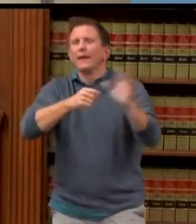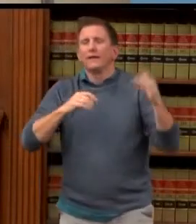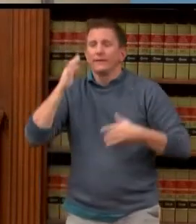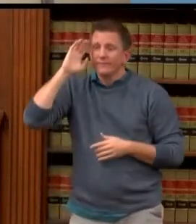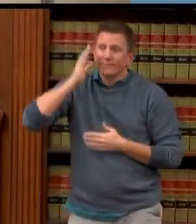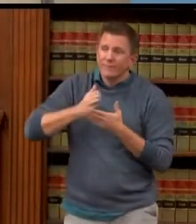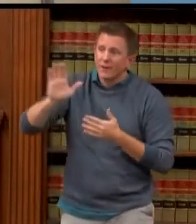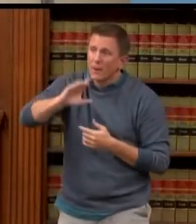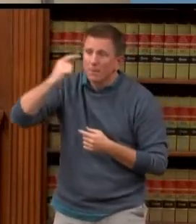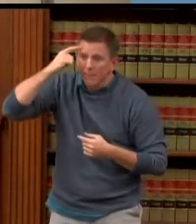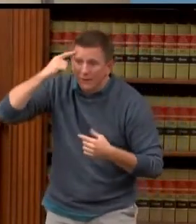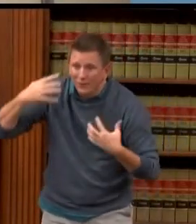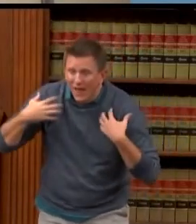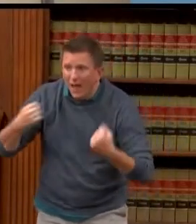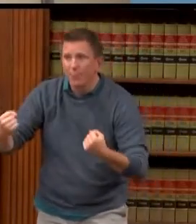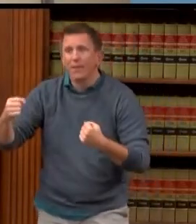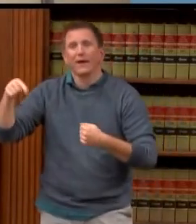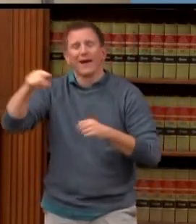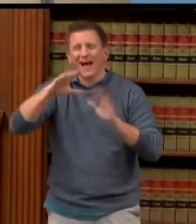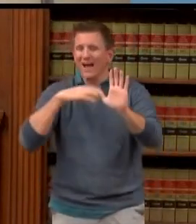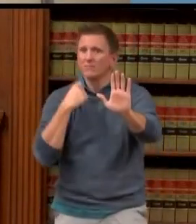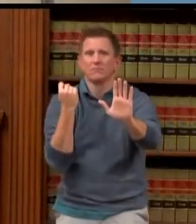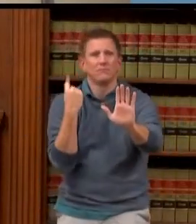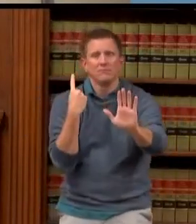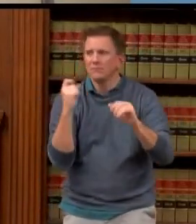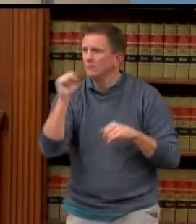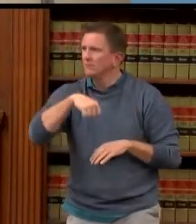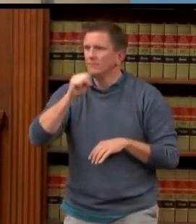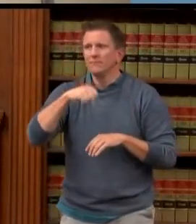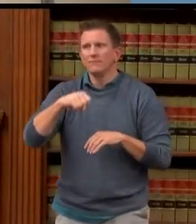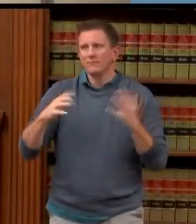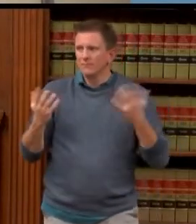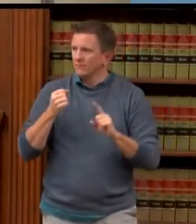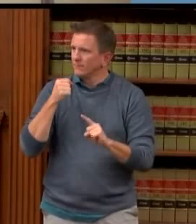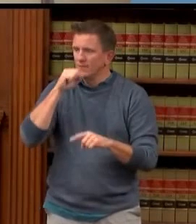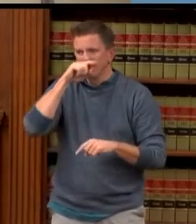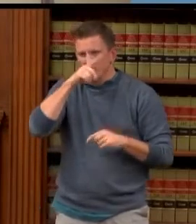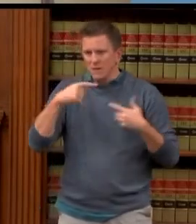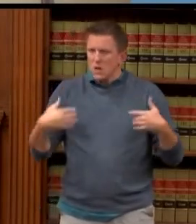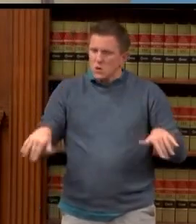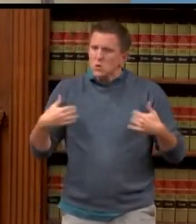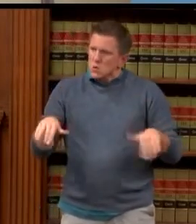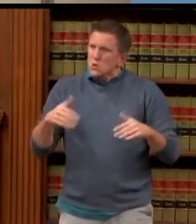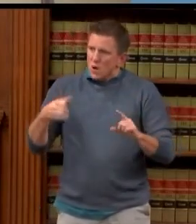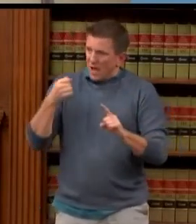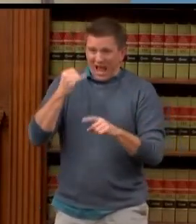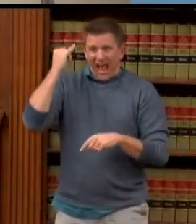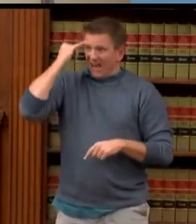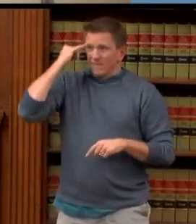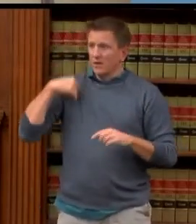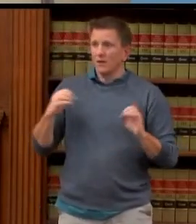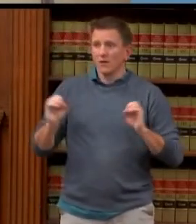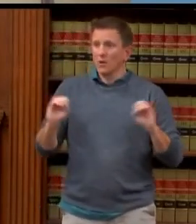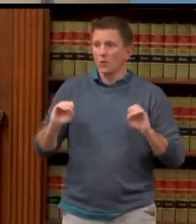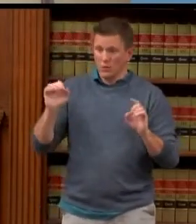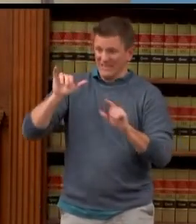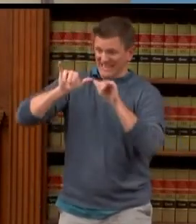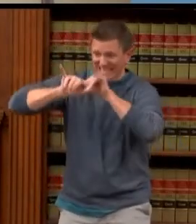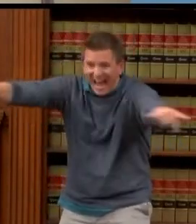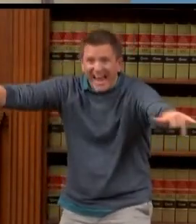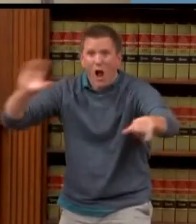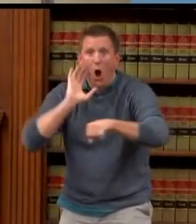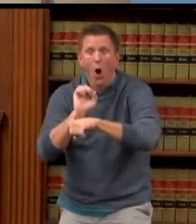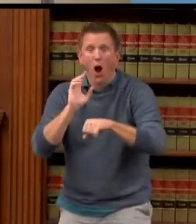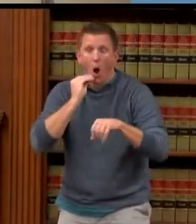recognize that those impacts are even more so with a stay-at-home order. So I think it's the right thing to do to put everything in place that